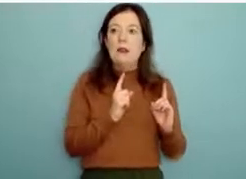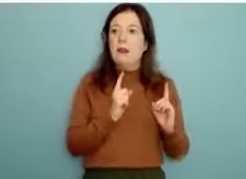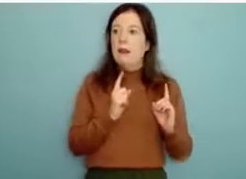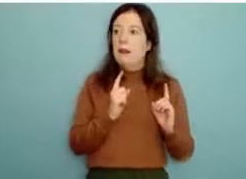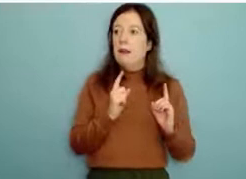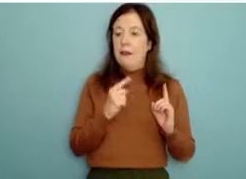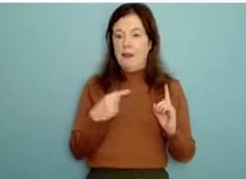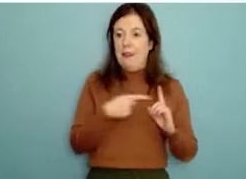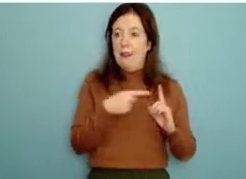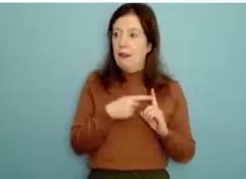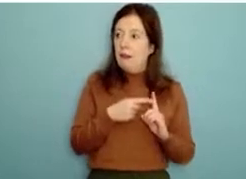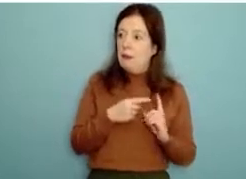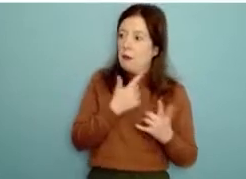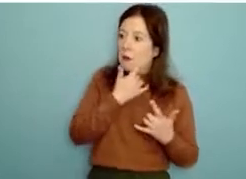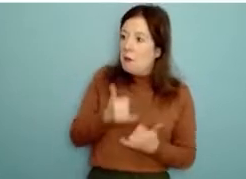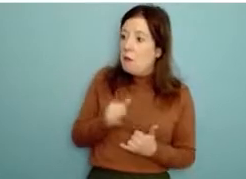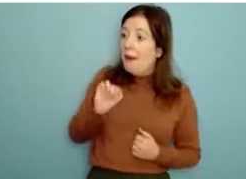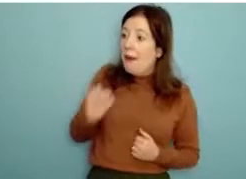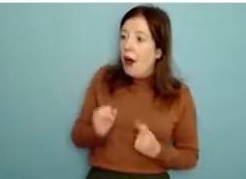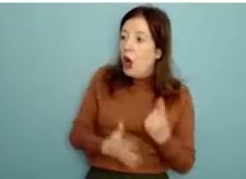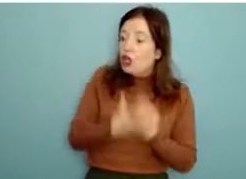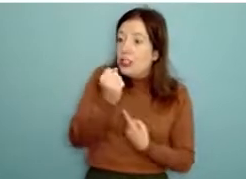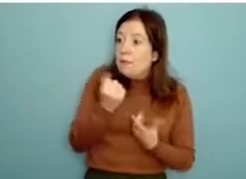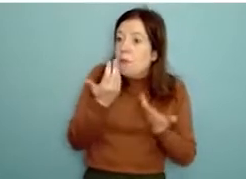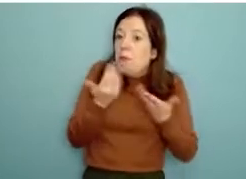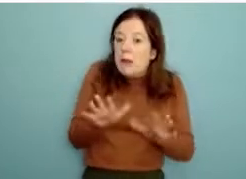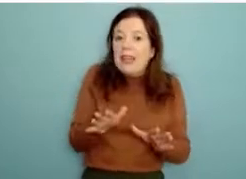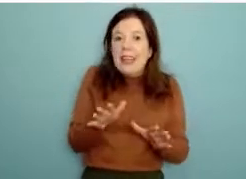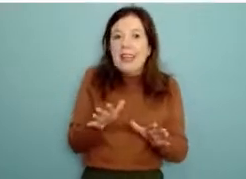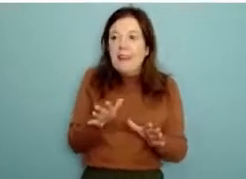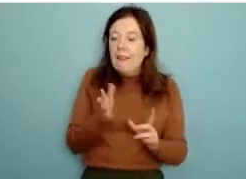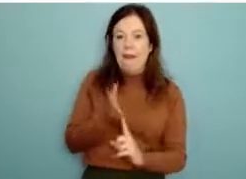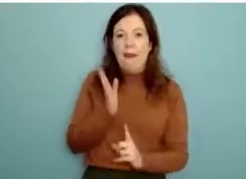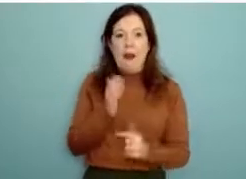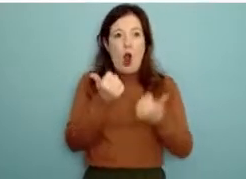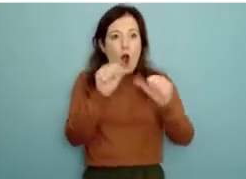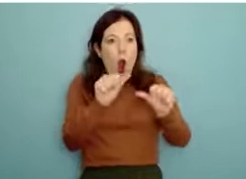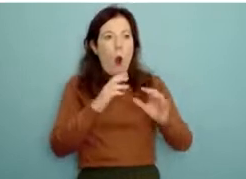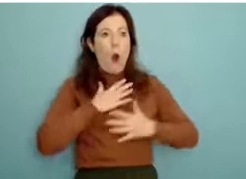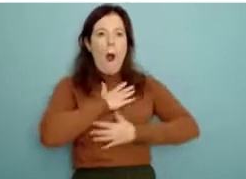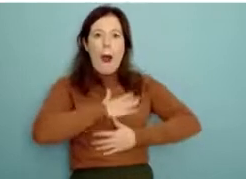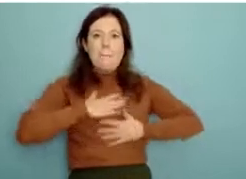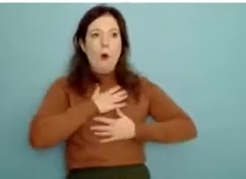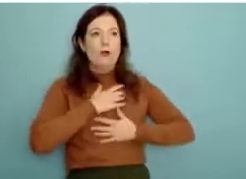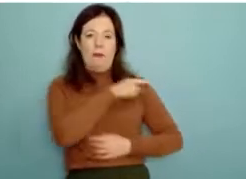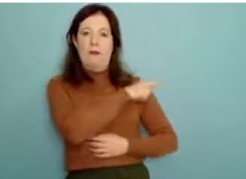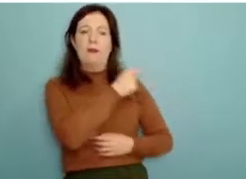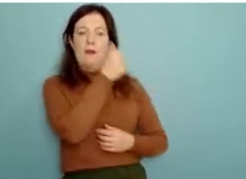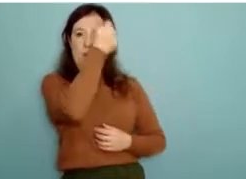most important things. It shows to me that the goals and emotions are the most important thing to